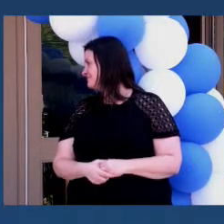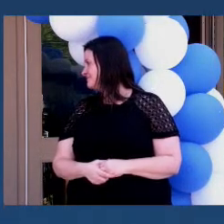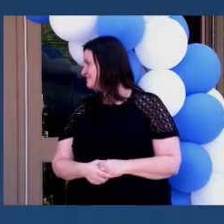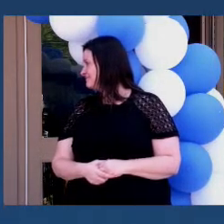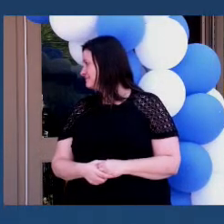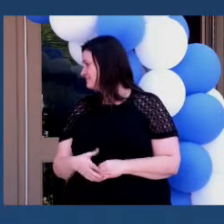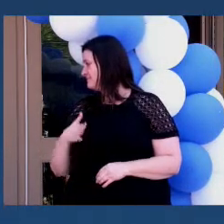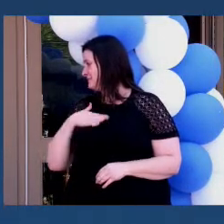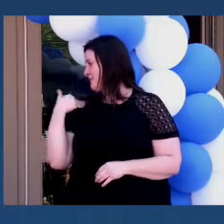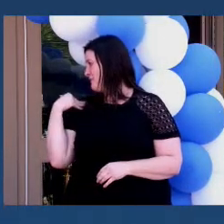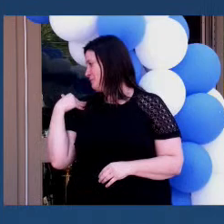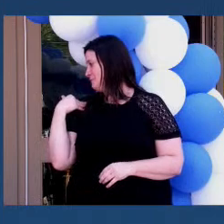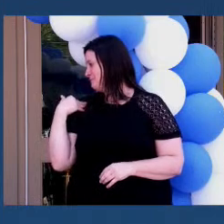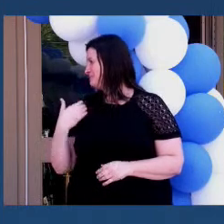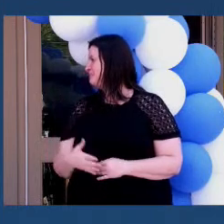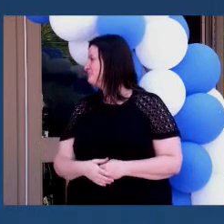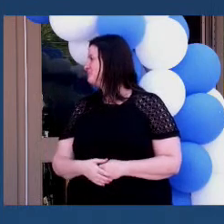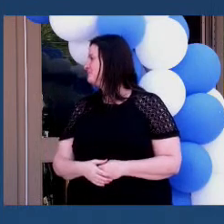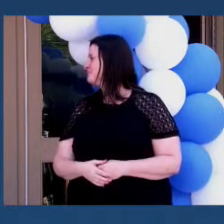That's my fault.